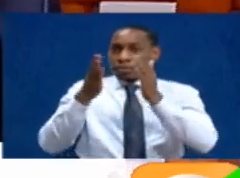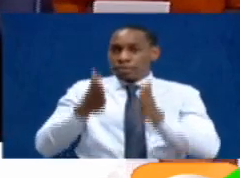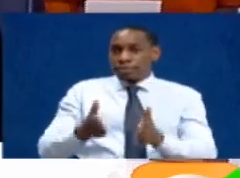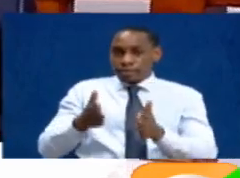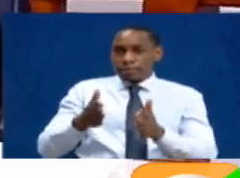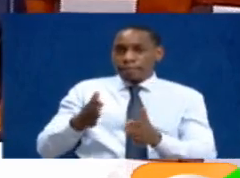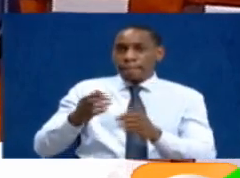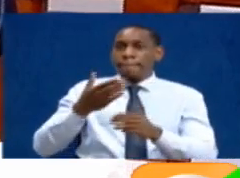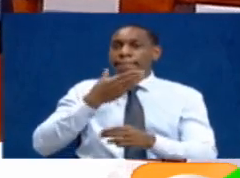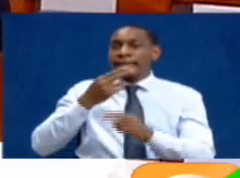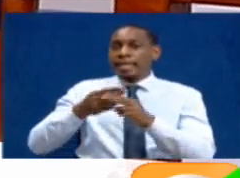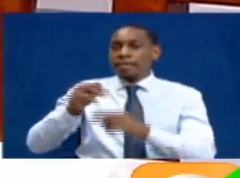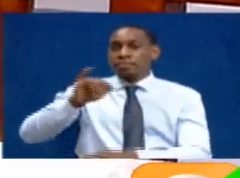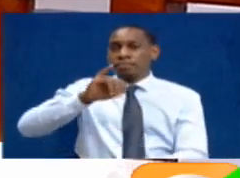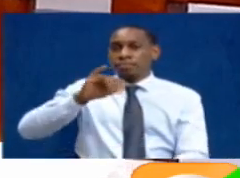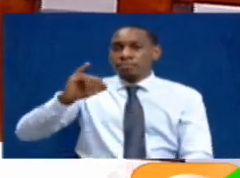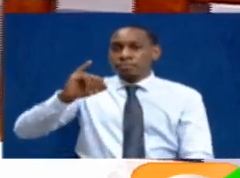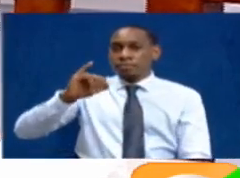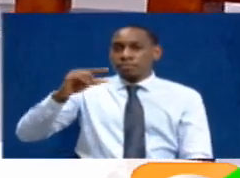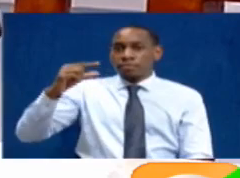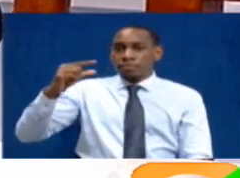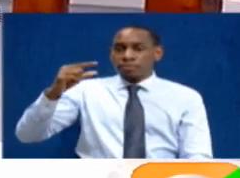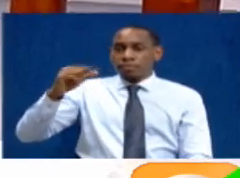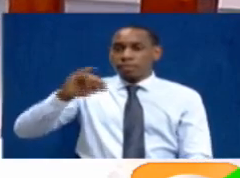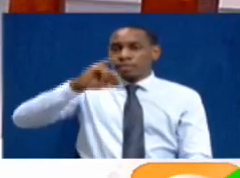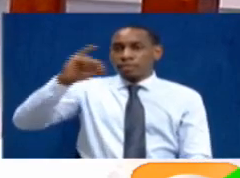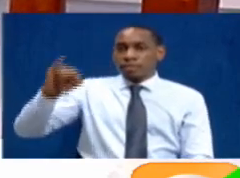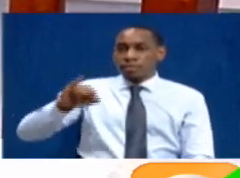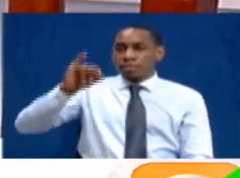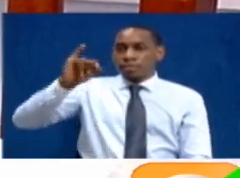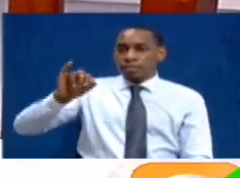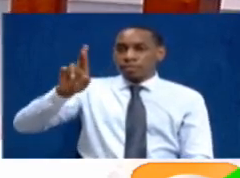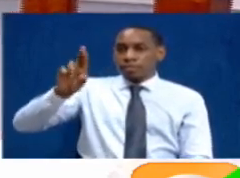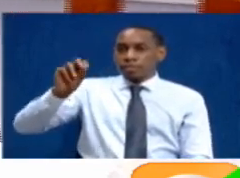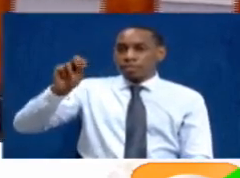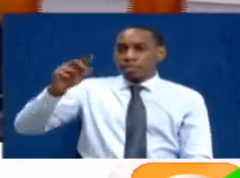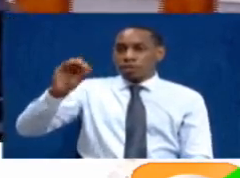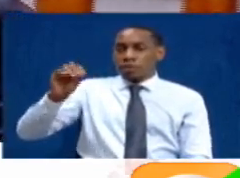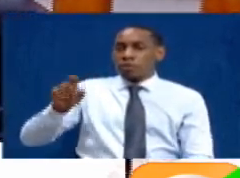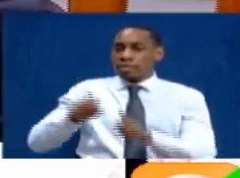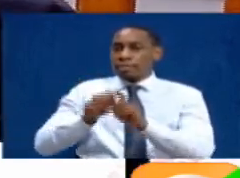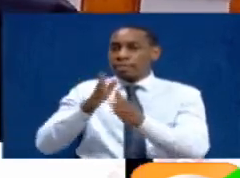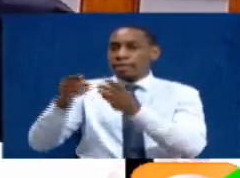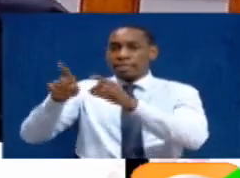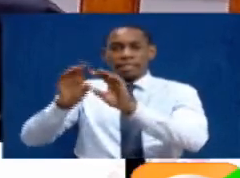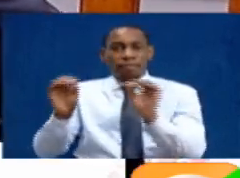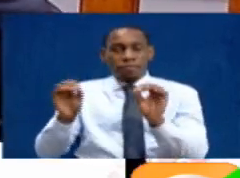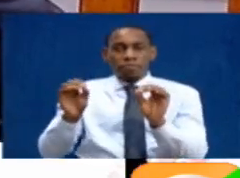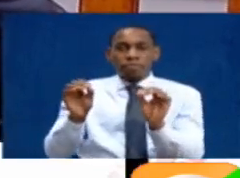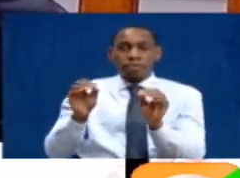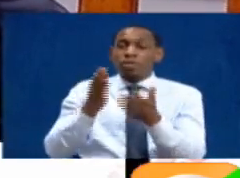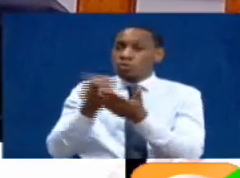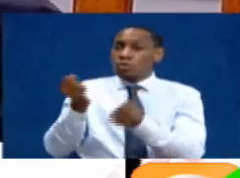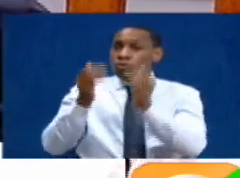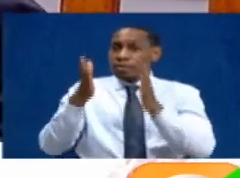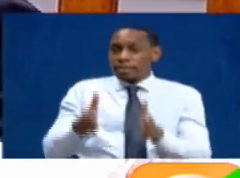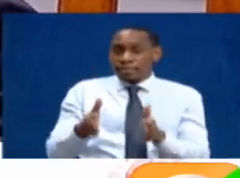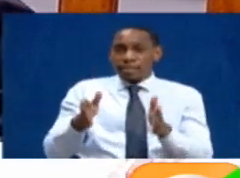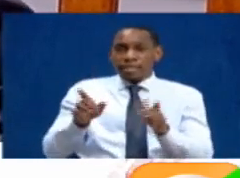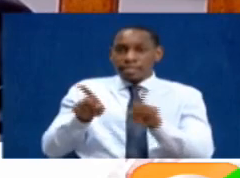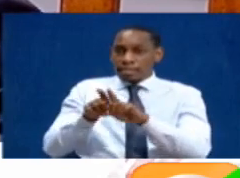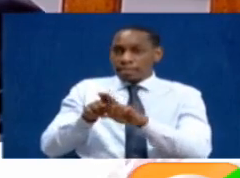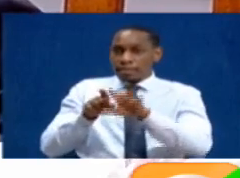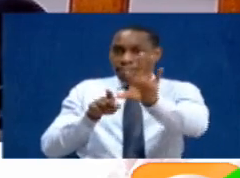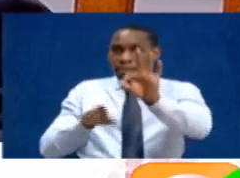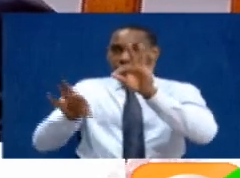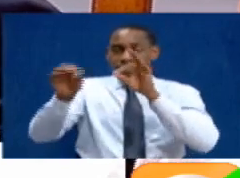Jirongo. And he says, Jirongo hakujipanga. What about if he became a president? He was his driver. He was recruited